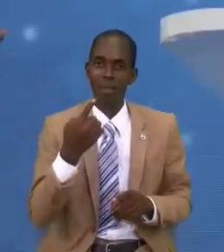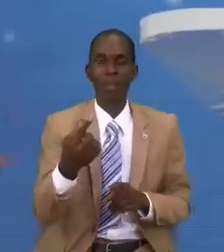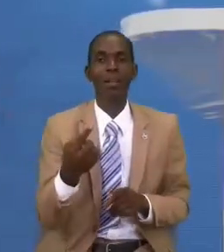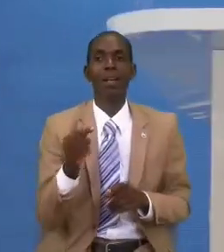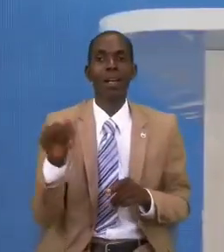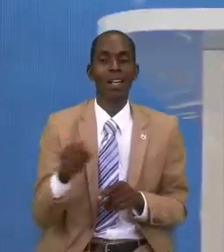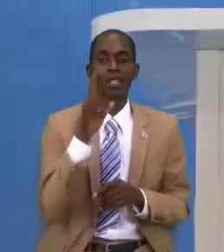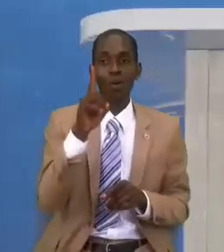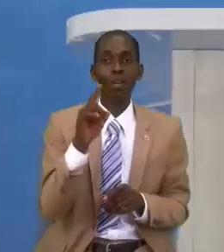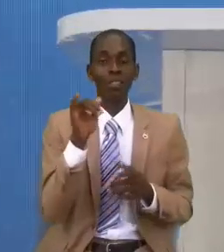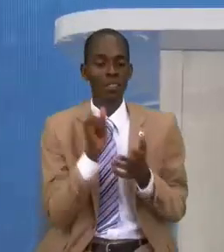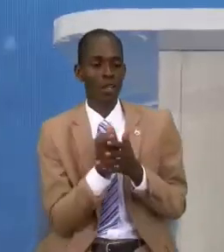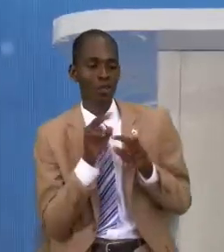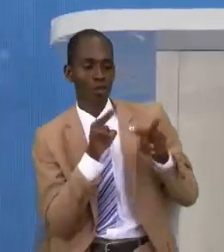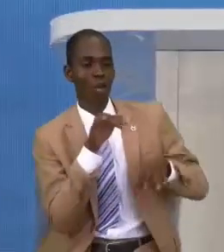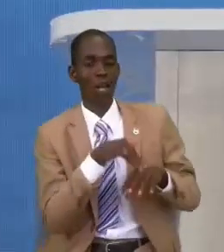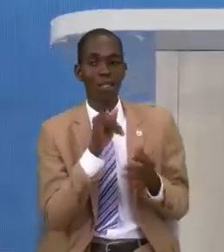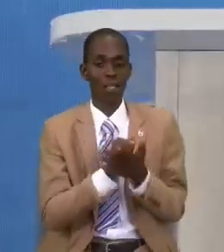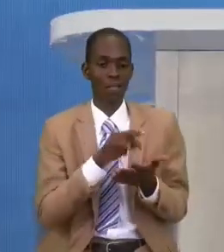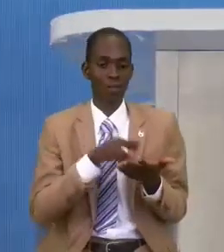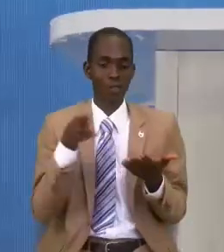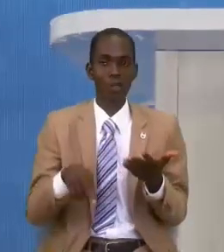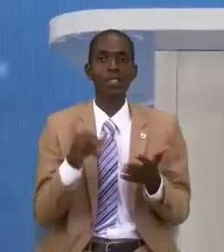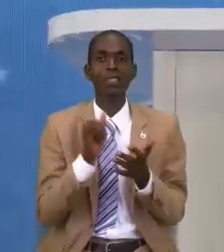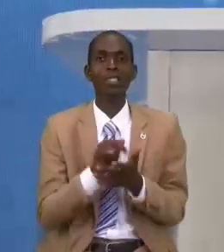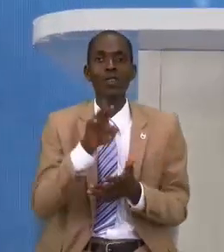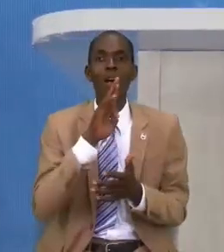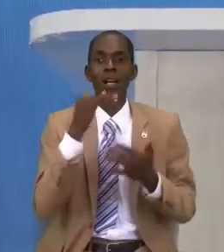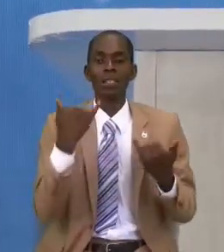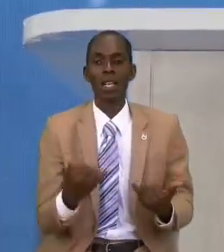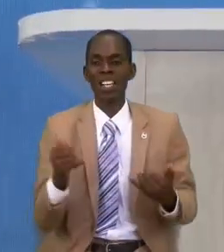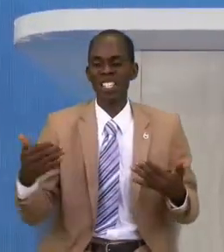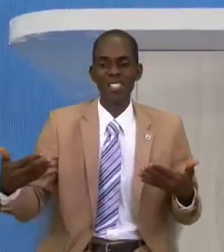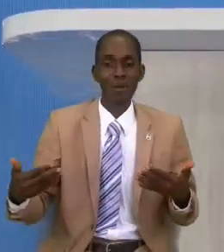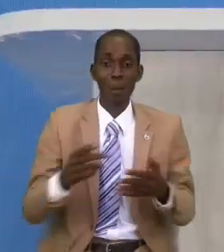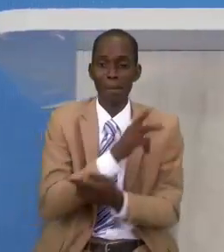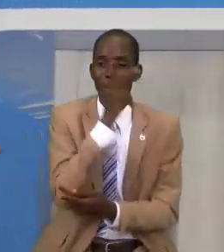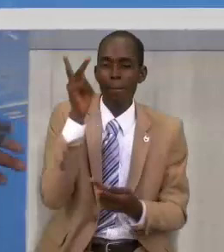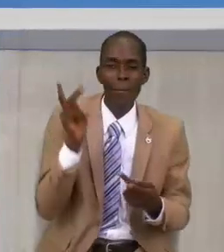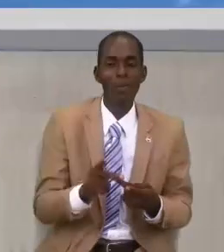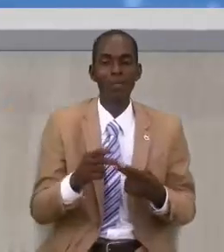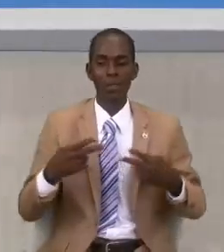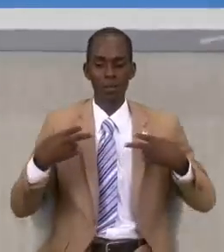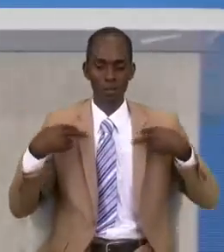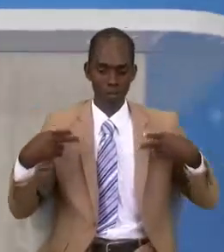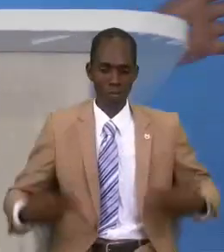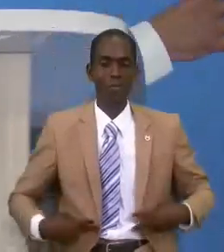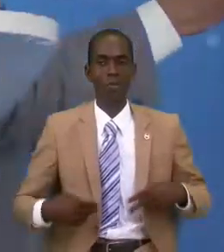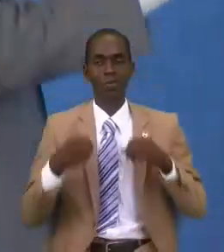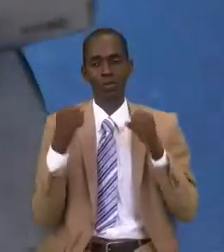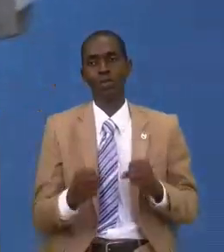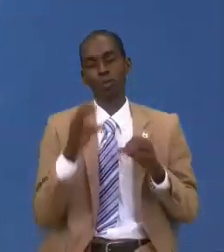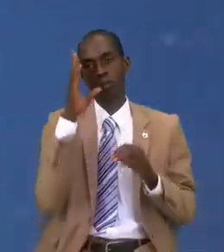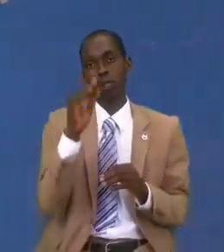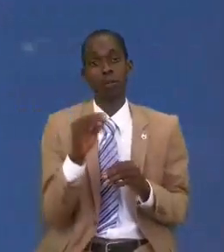you are now a perfectly whole, healthy man. He said, okay. And then I didn't